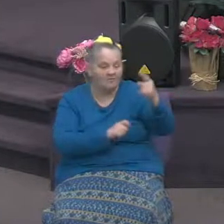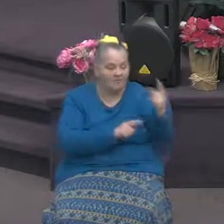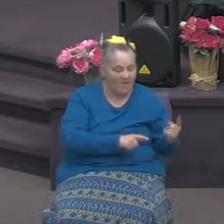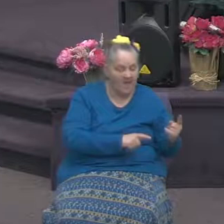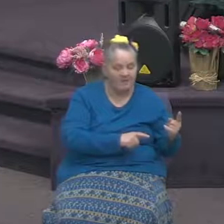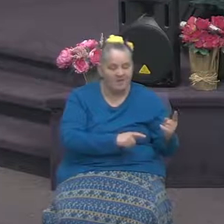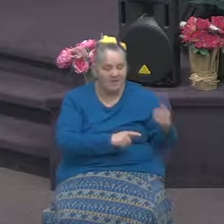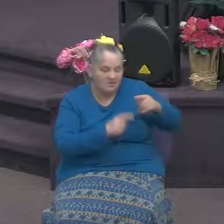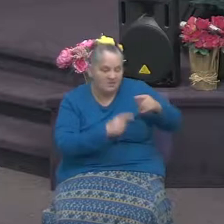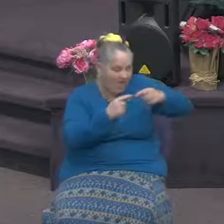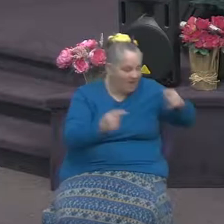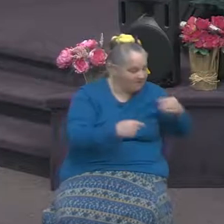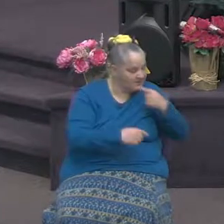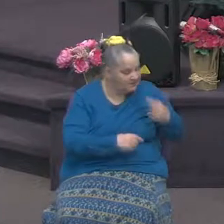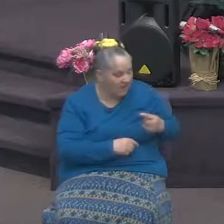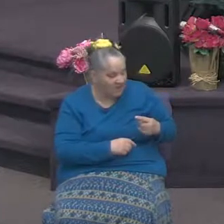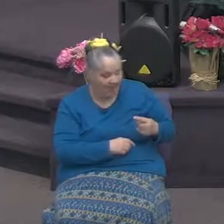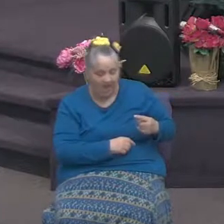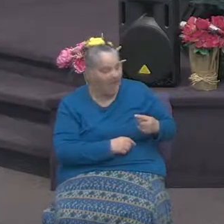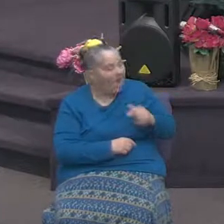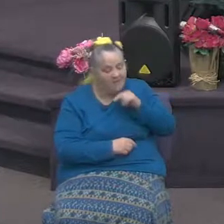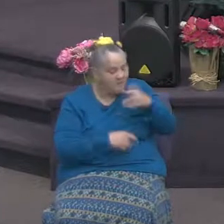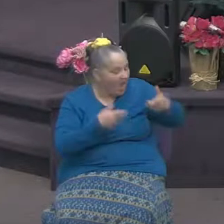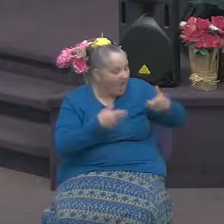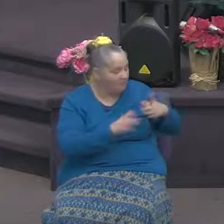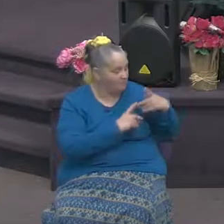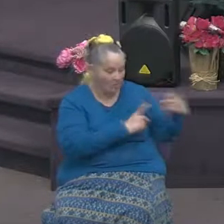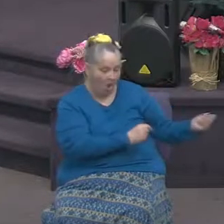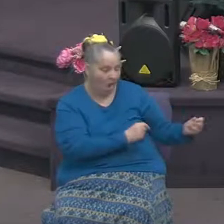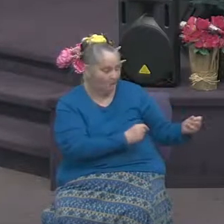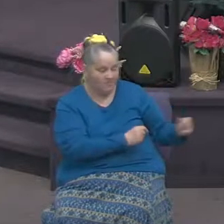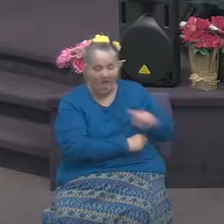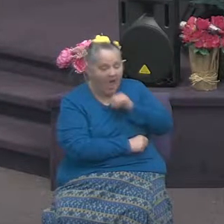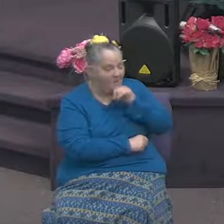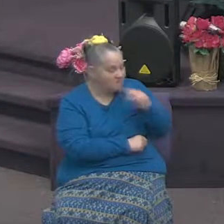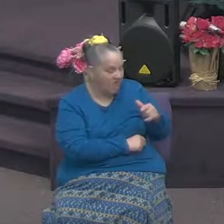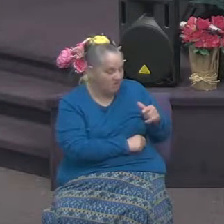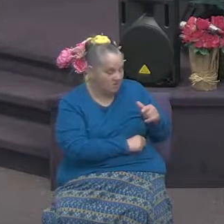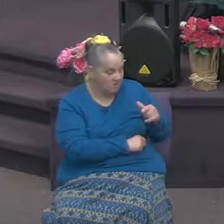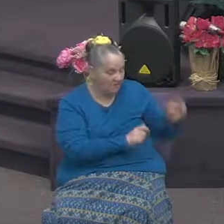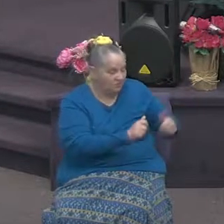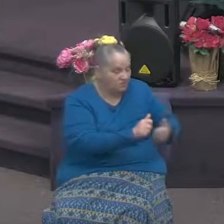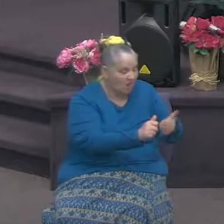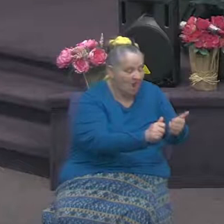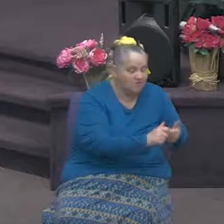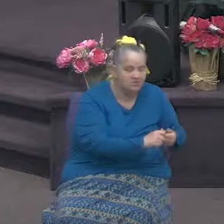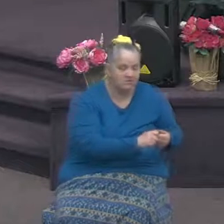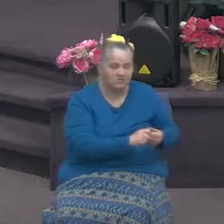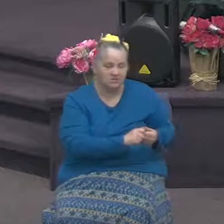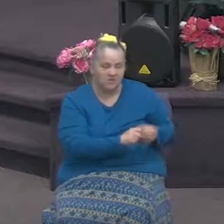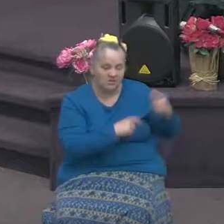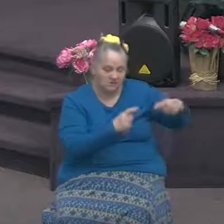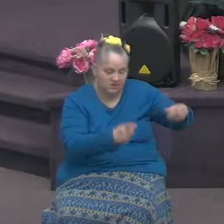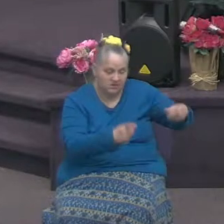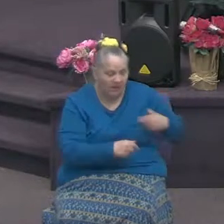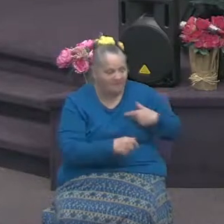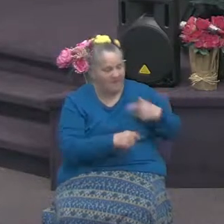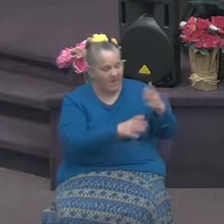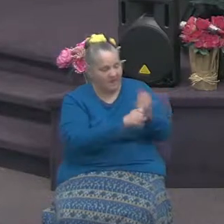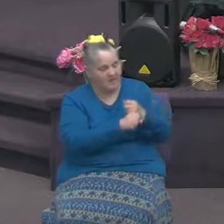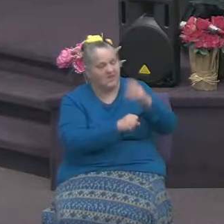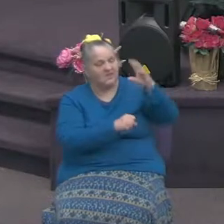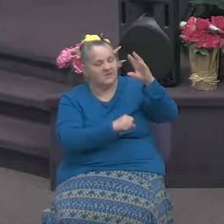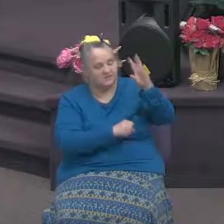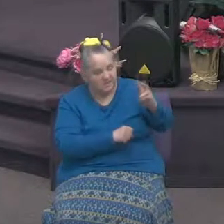The adversary said, I am not letting them go. I'm not just coming with chariots. I'm taking 600 of